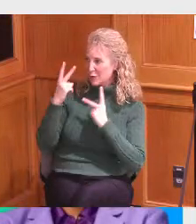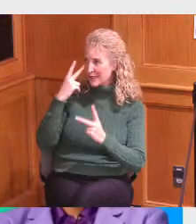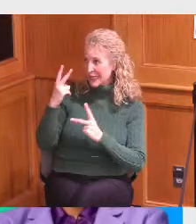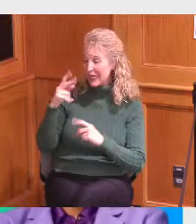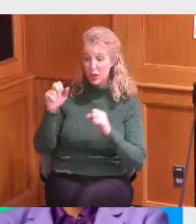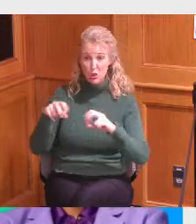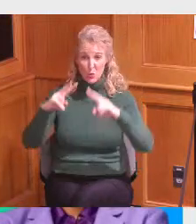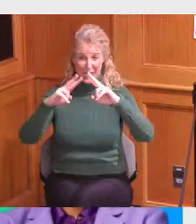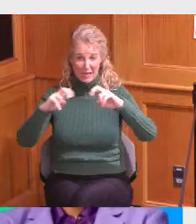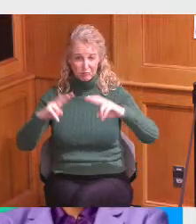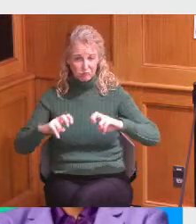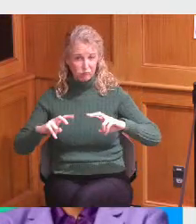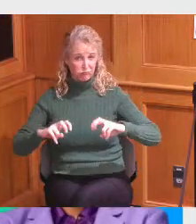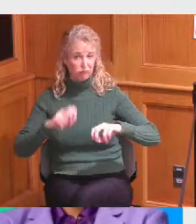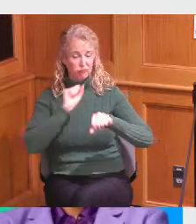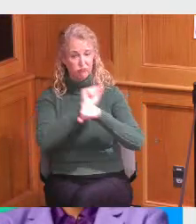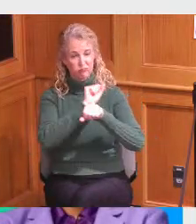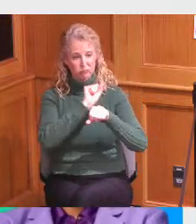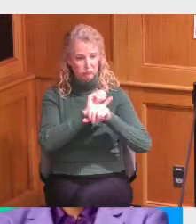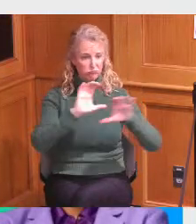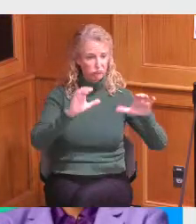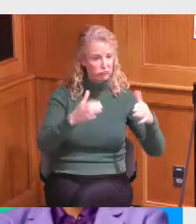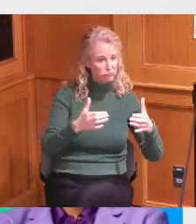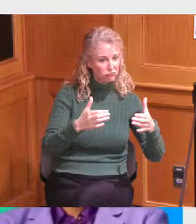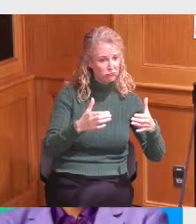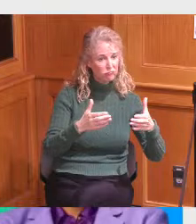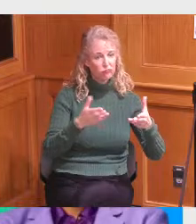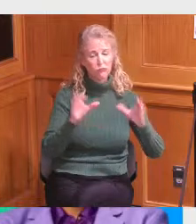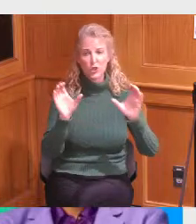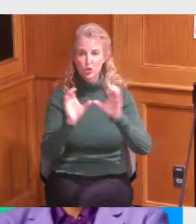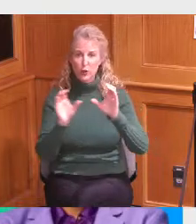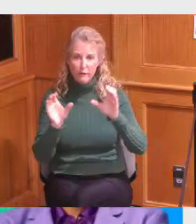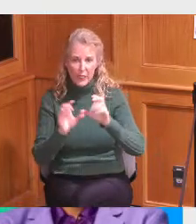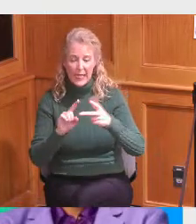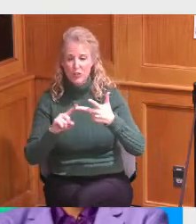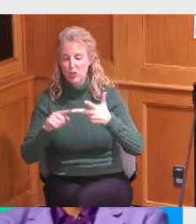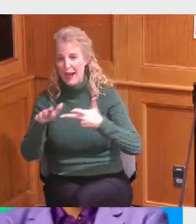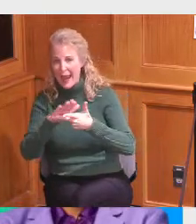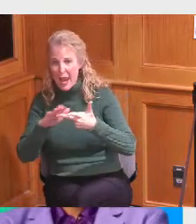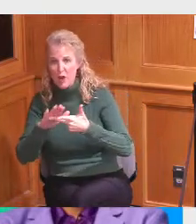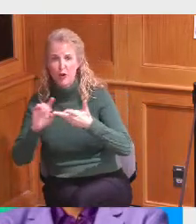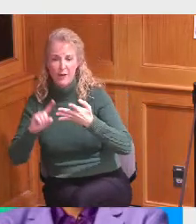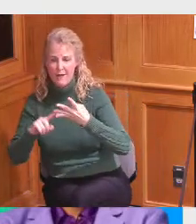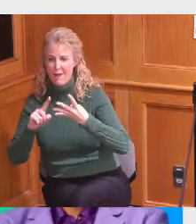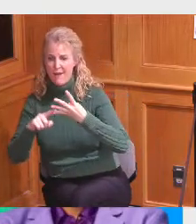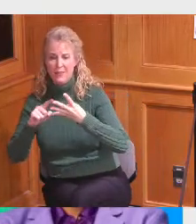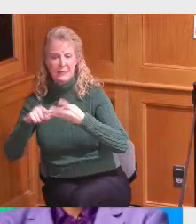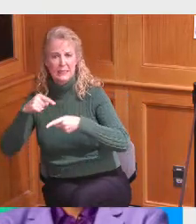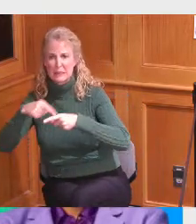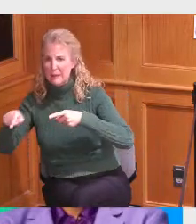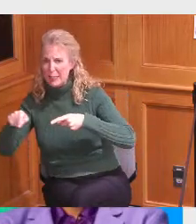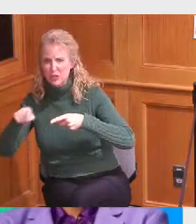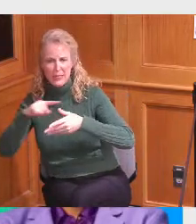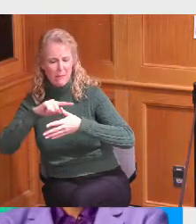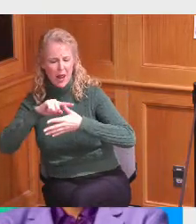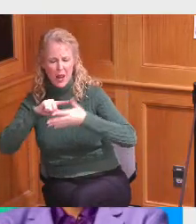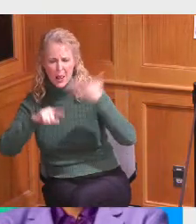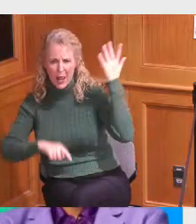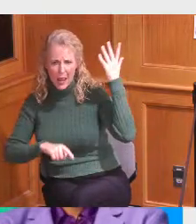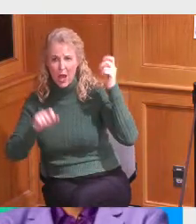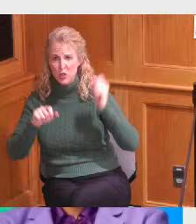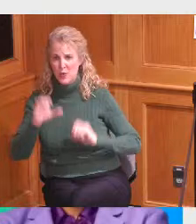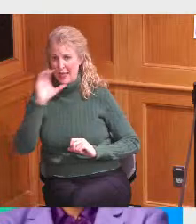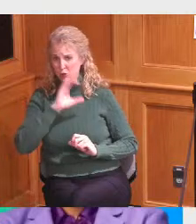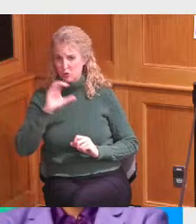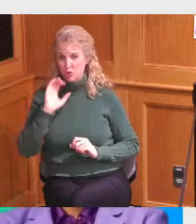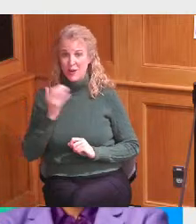sort with it by certification, by area, construction, professional services, goods and services, and